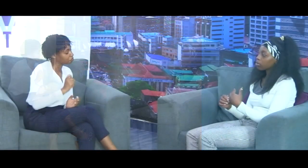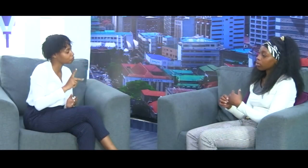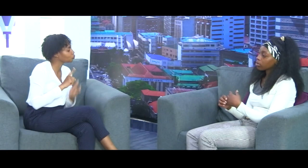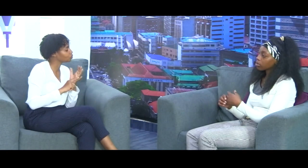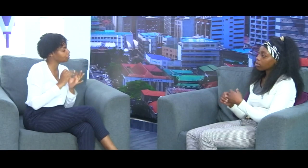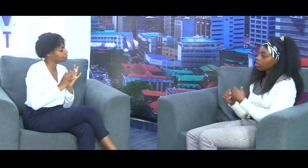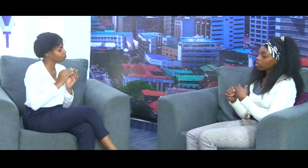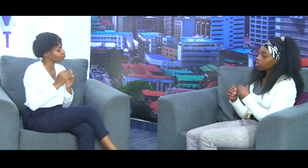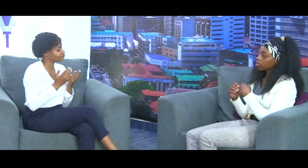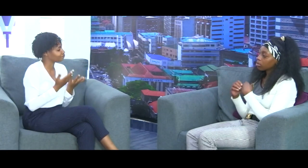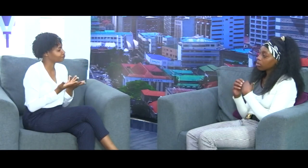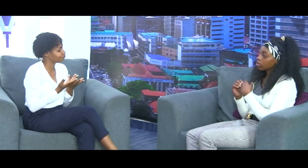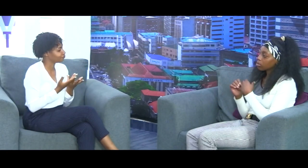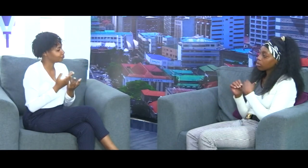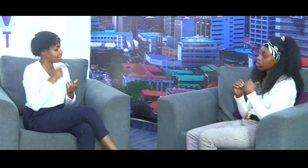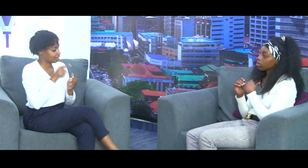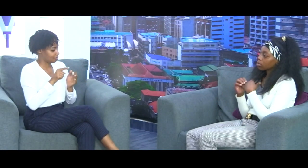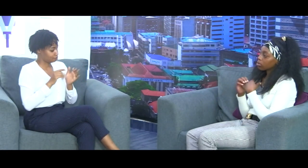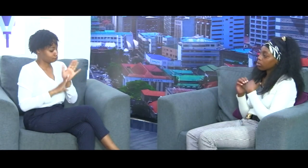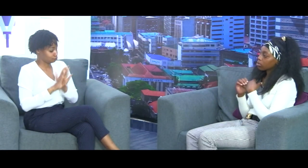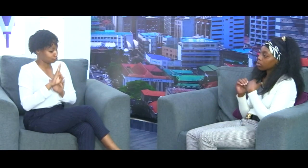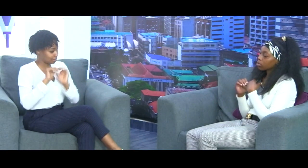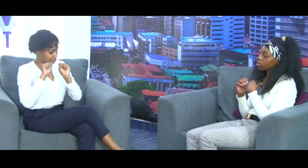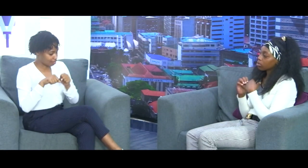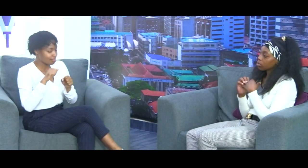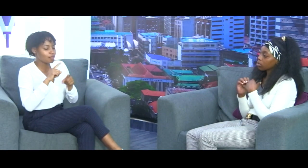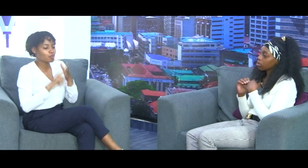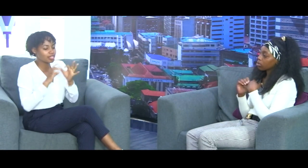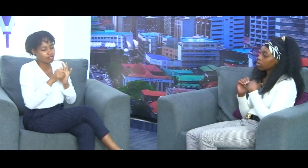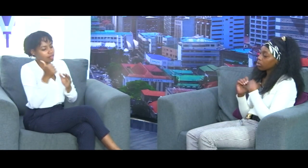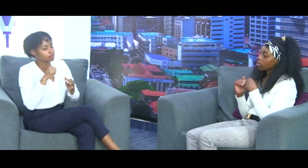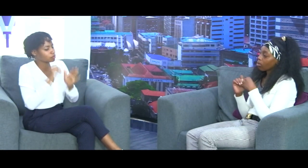Oh, okay. What if